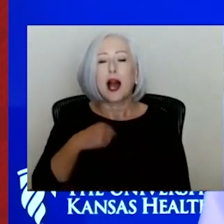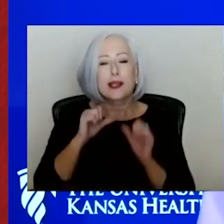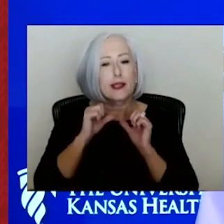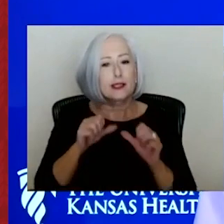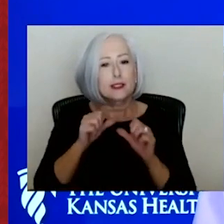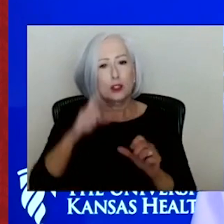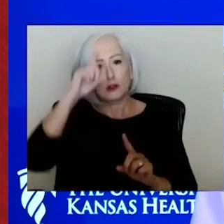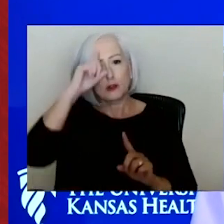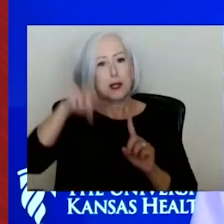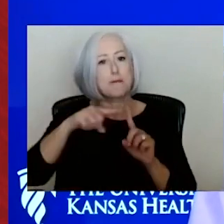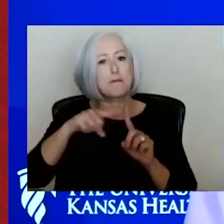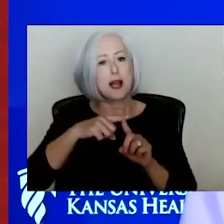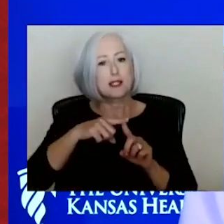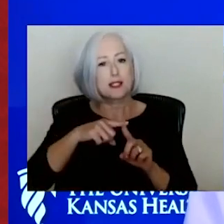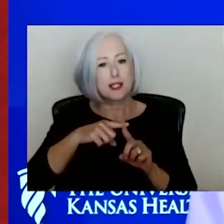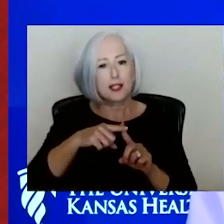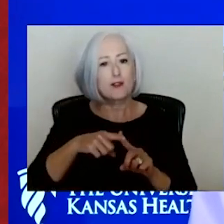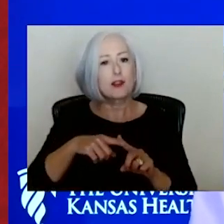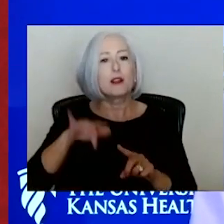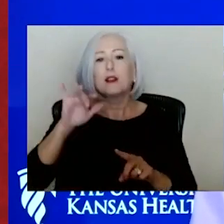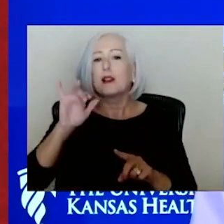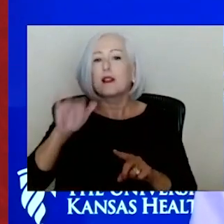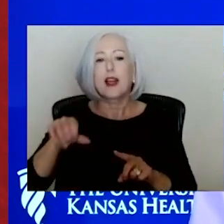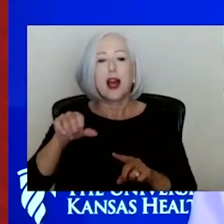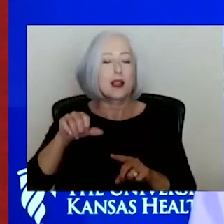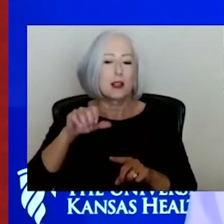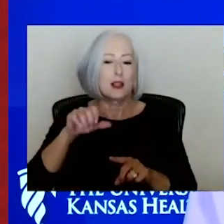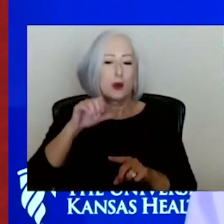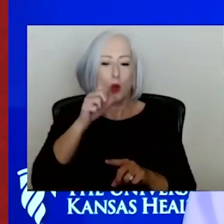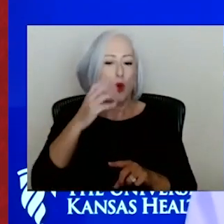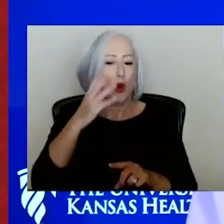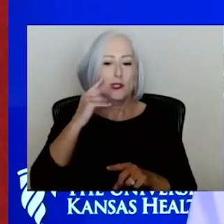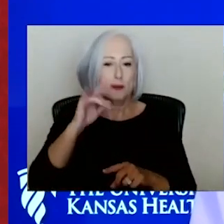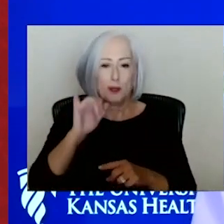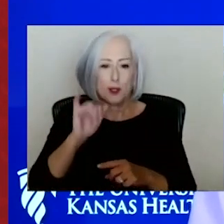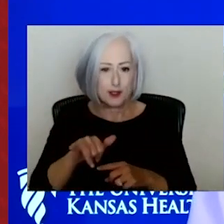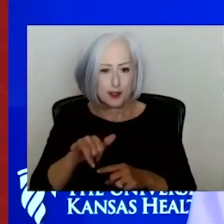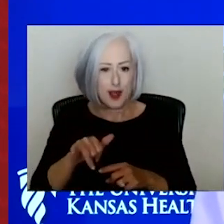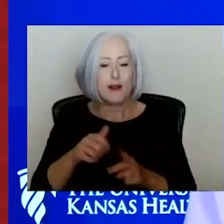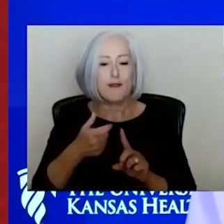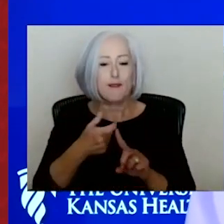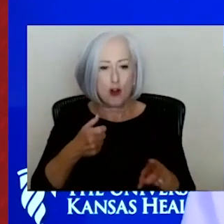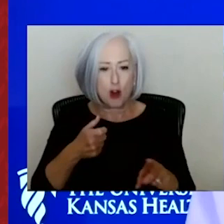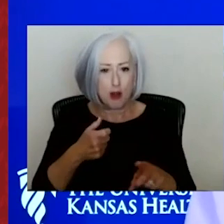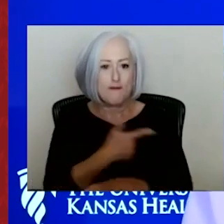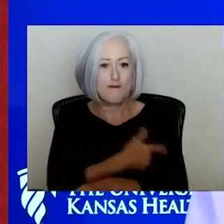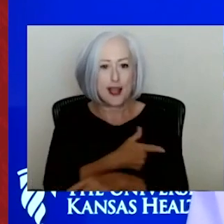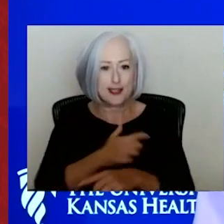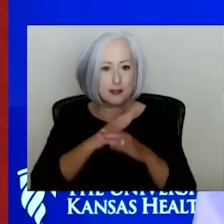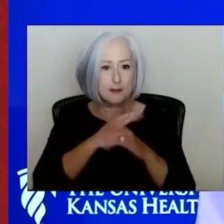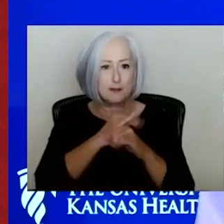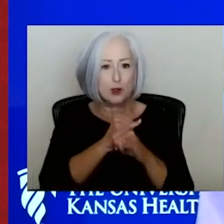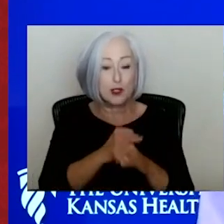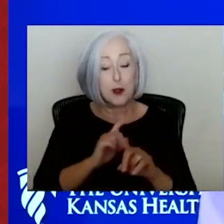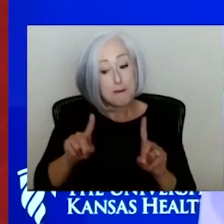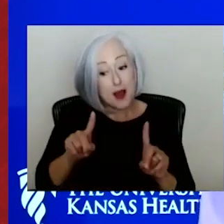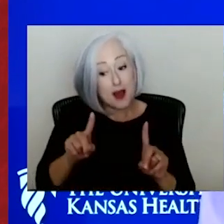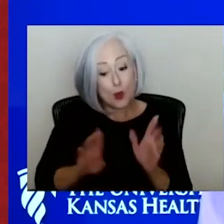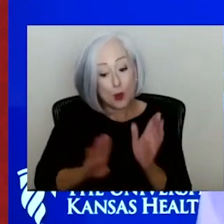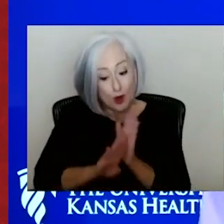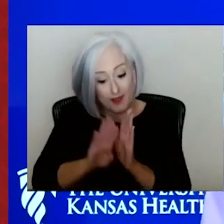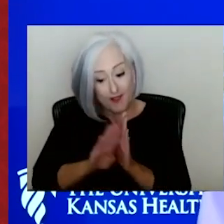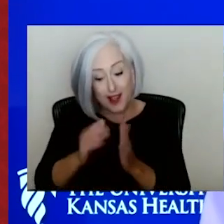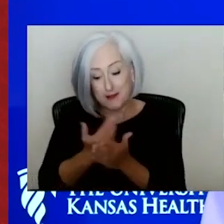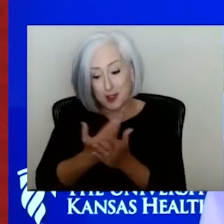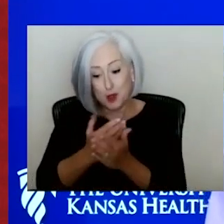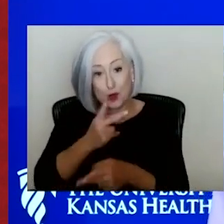that vaccine immunity. But we also know that vaccines are still being developed in anticipation of other variants as well.